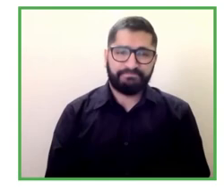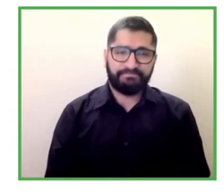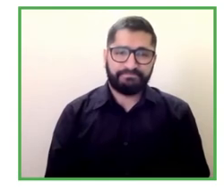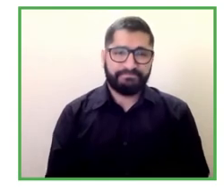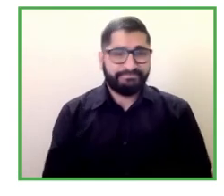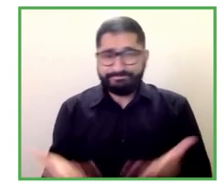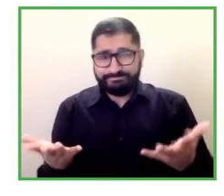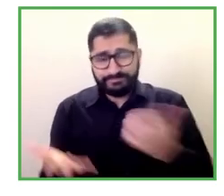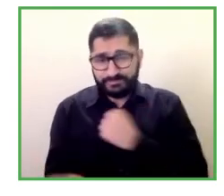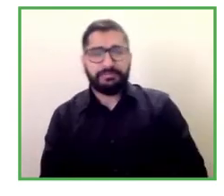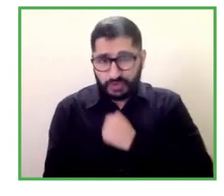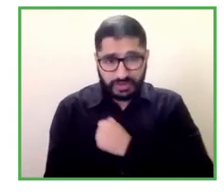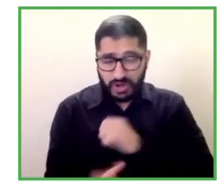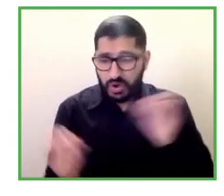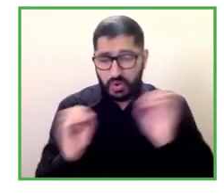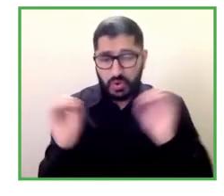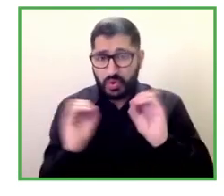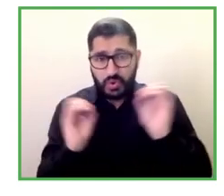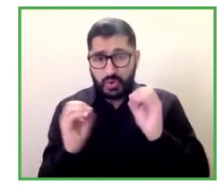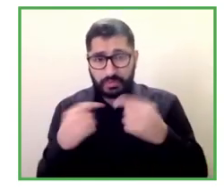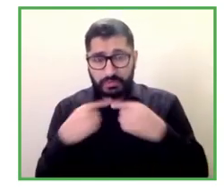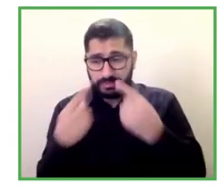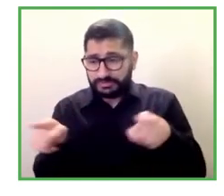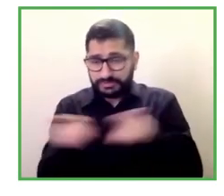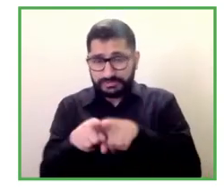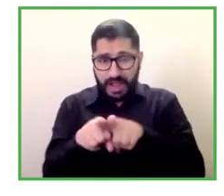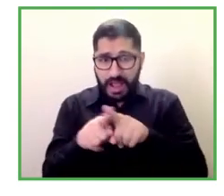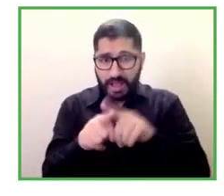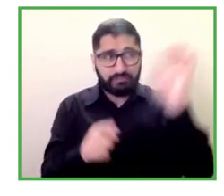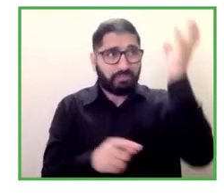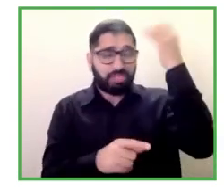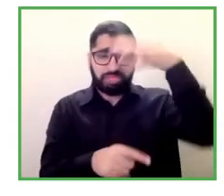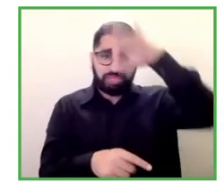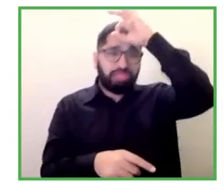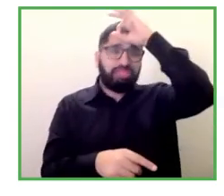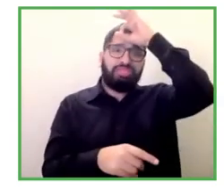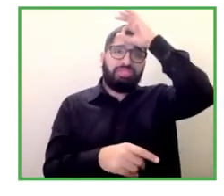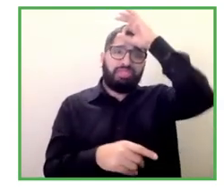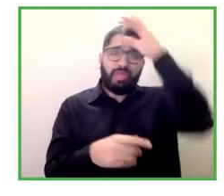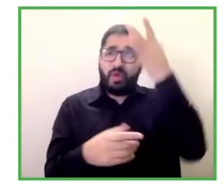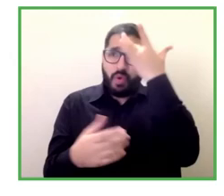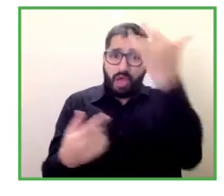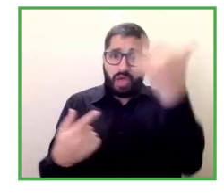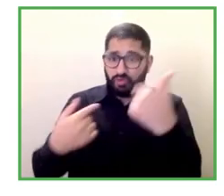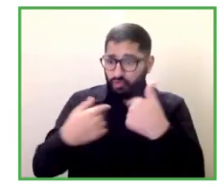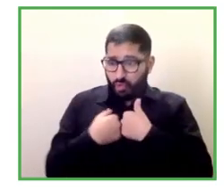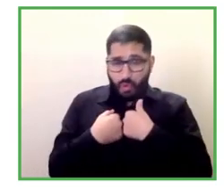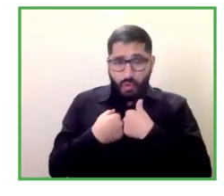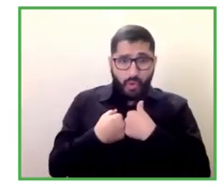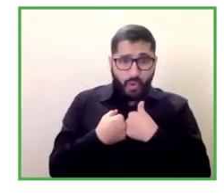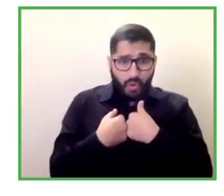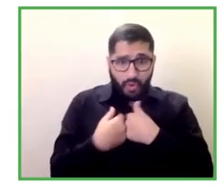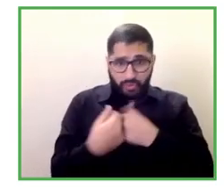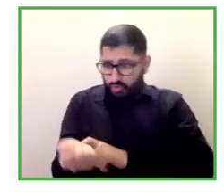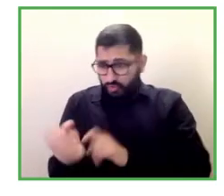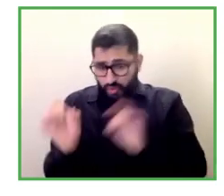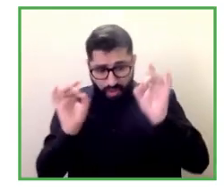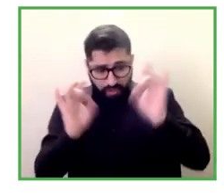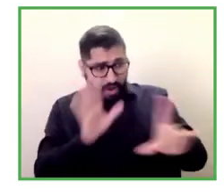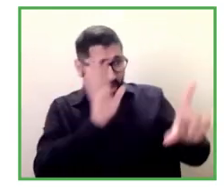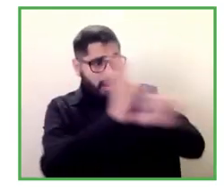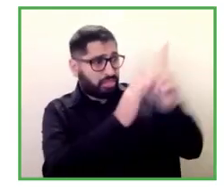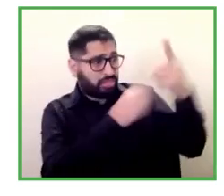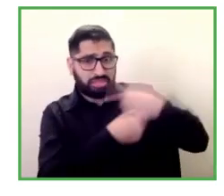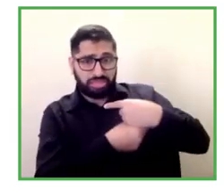they don't even understand themselves sometimes, the reasons of their own behavior. So I